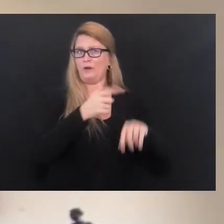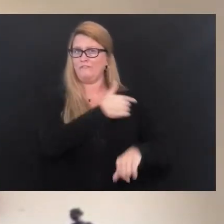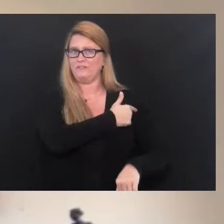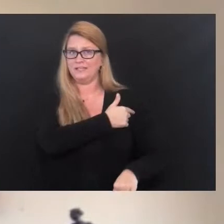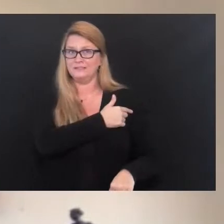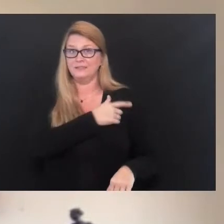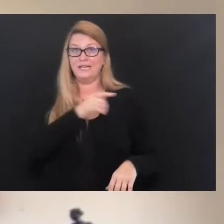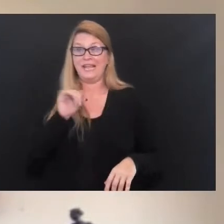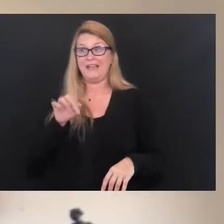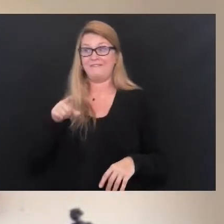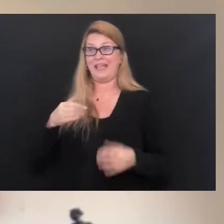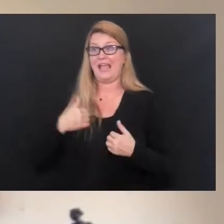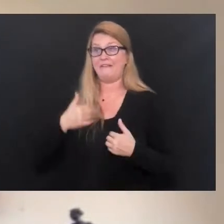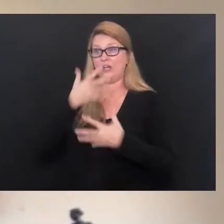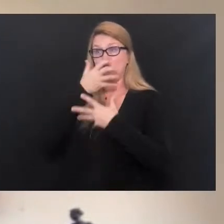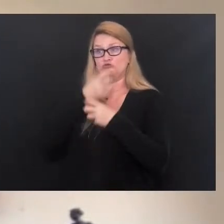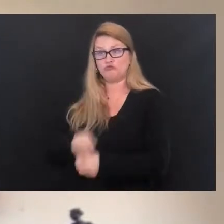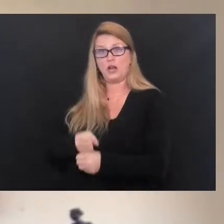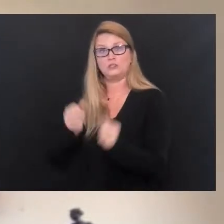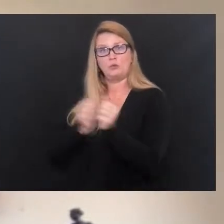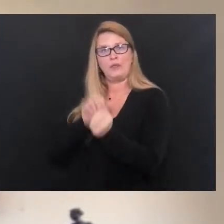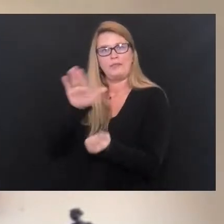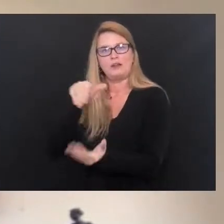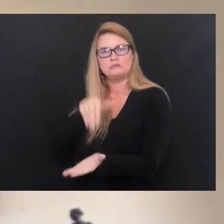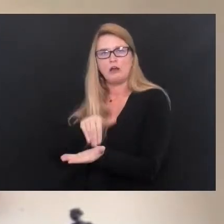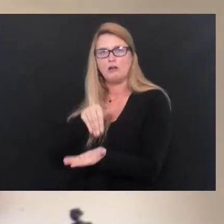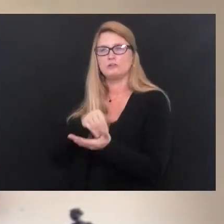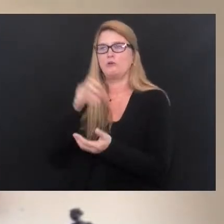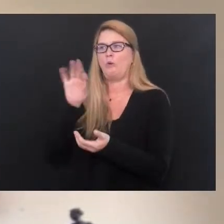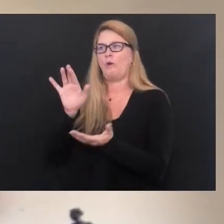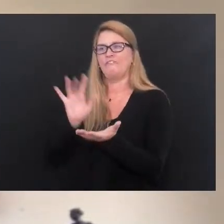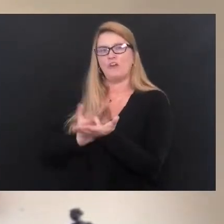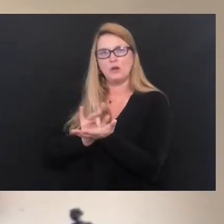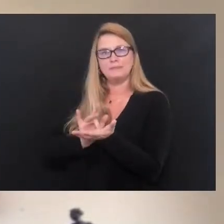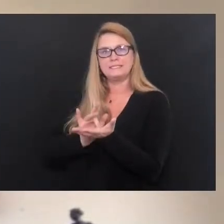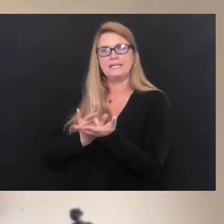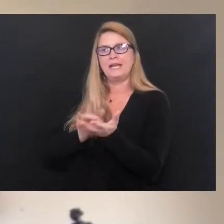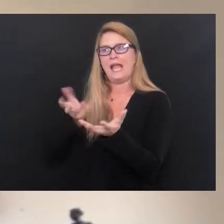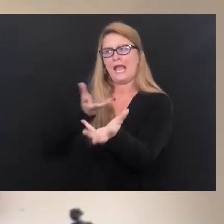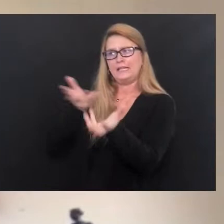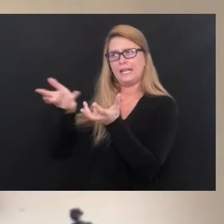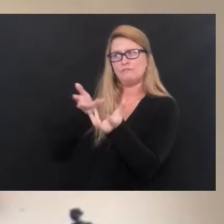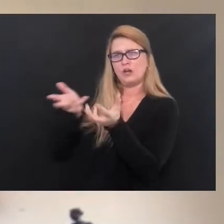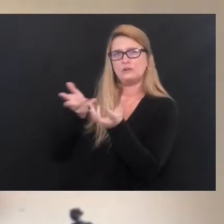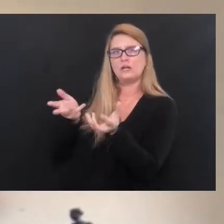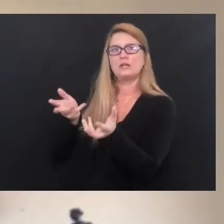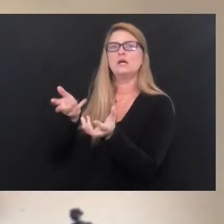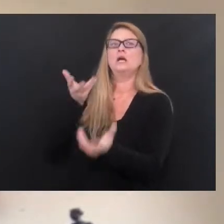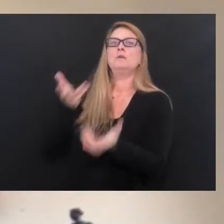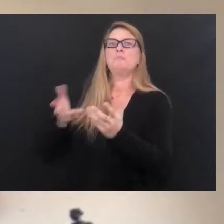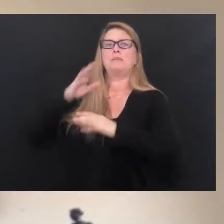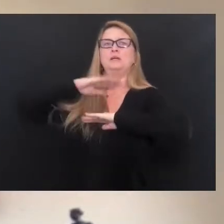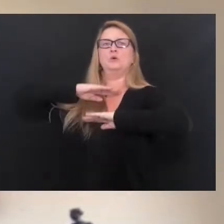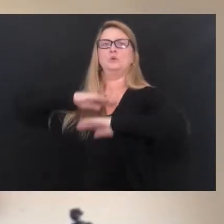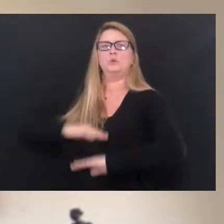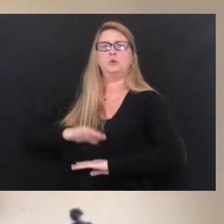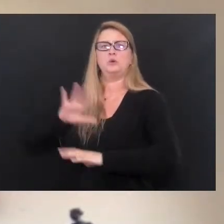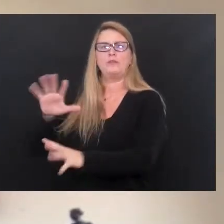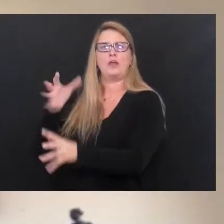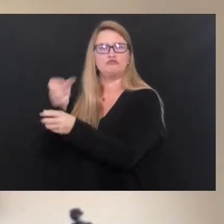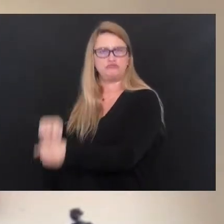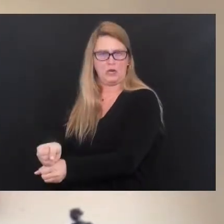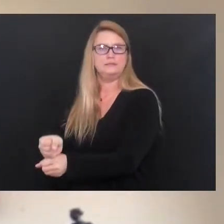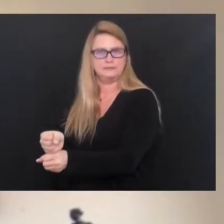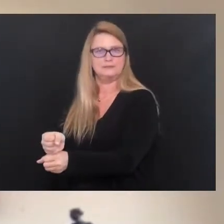trusted physician that talks with them about this, and they're more likely to get that vaccine, that's more people that